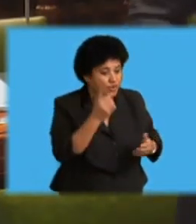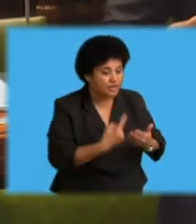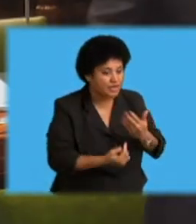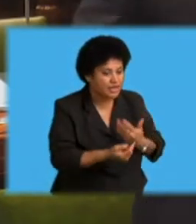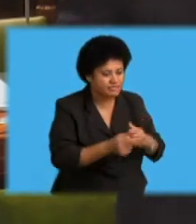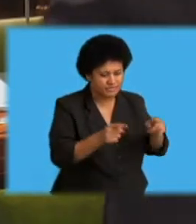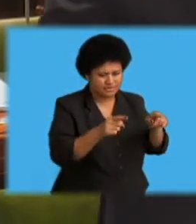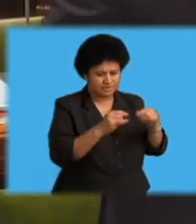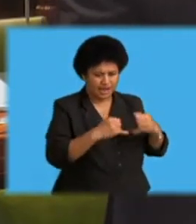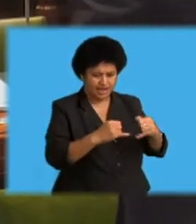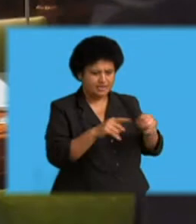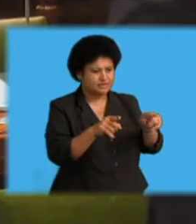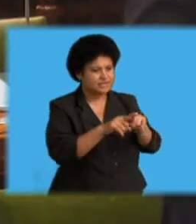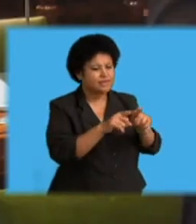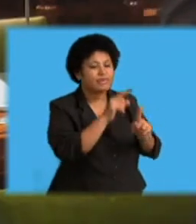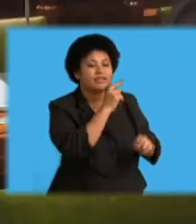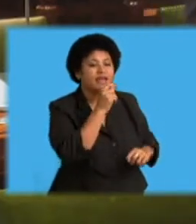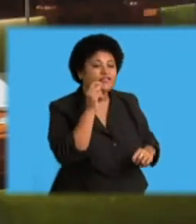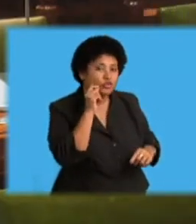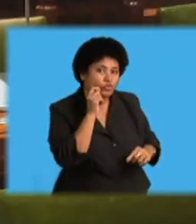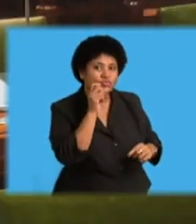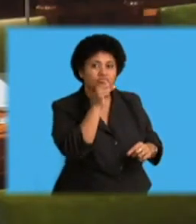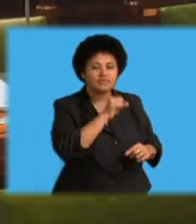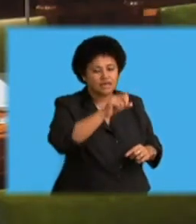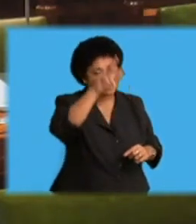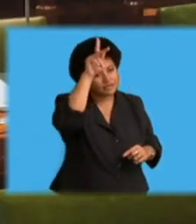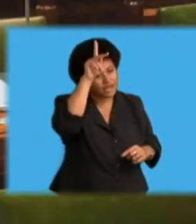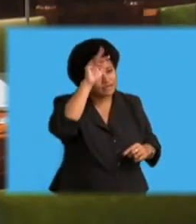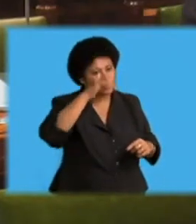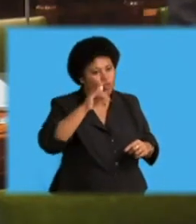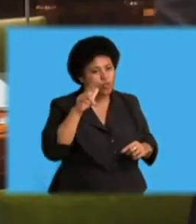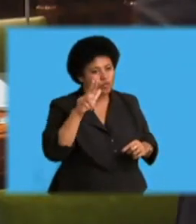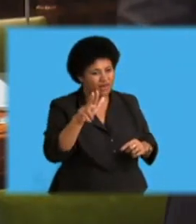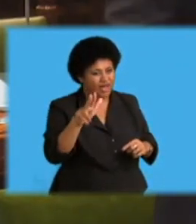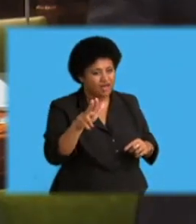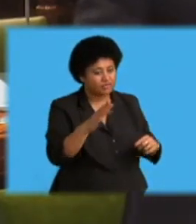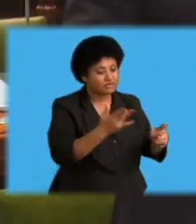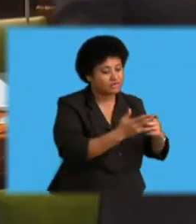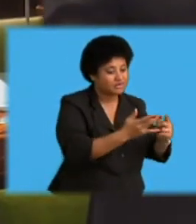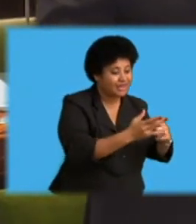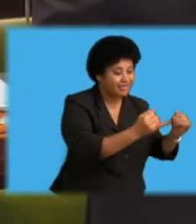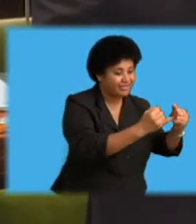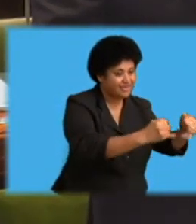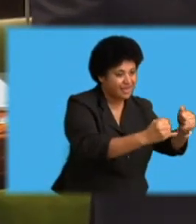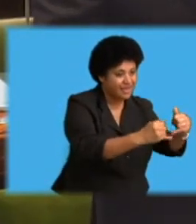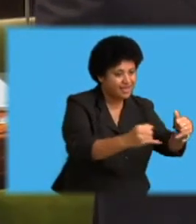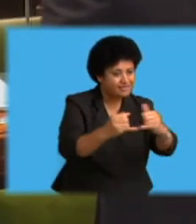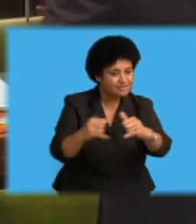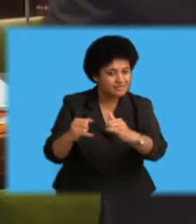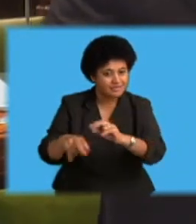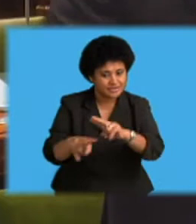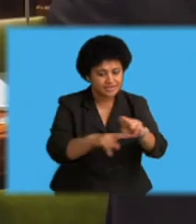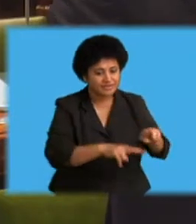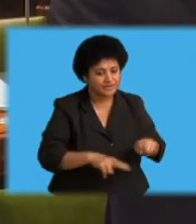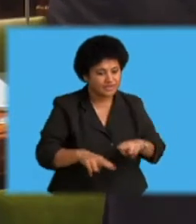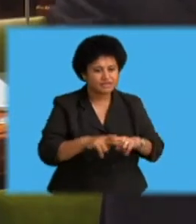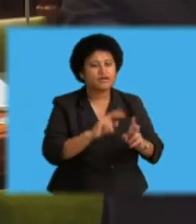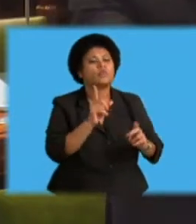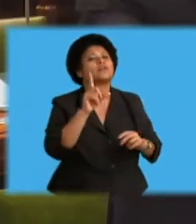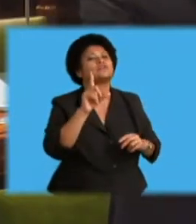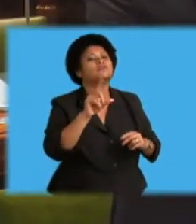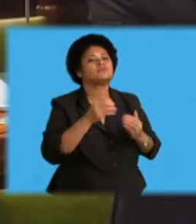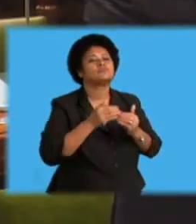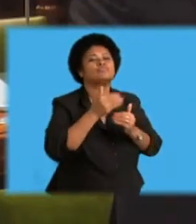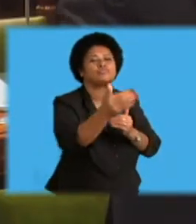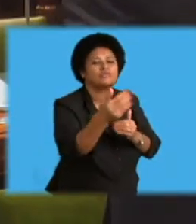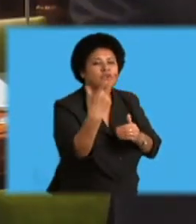like Ovalau, to Kandavu and various other low-lying areas in Fiji. What will we need to do in 20 years' time? I know they don't